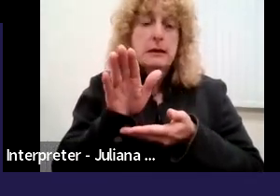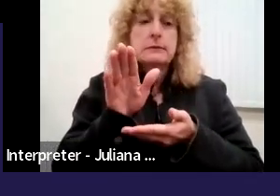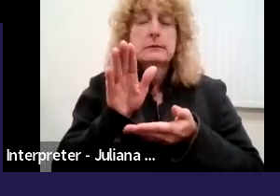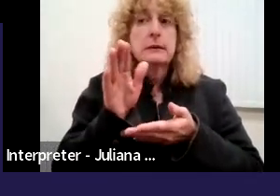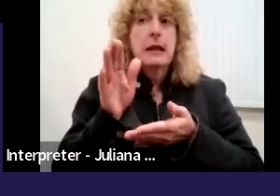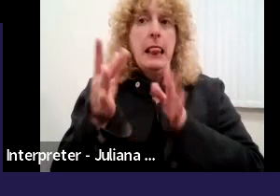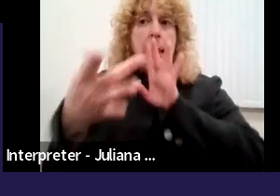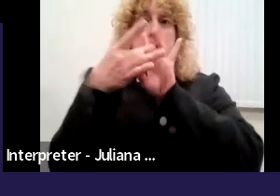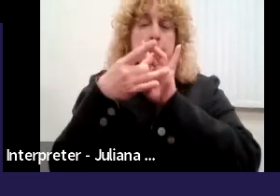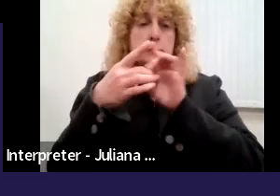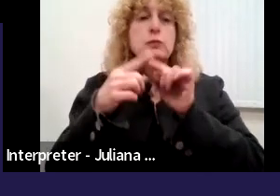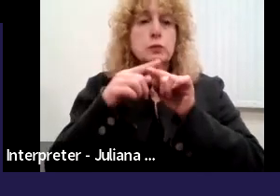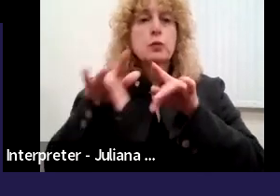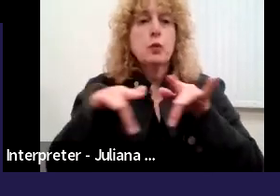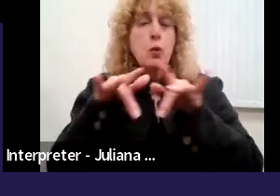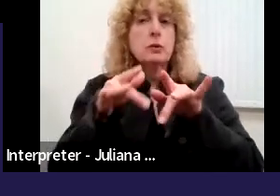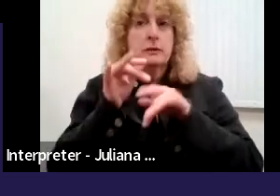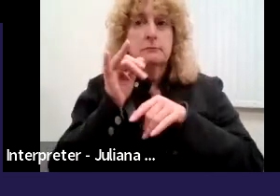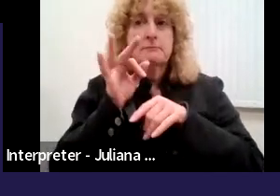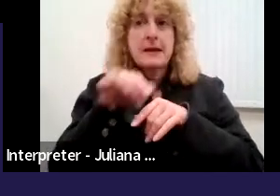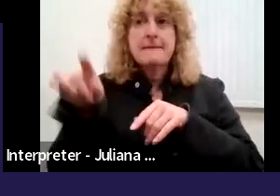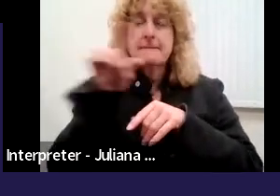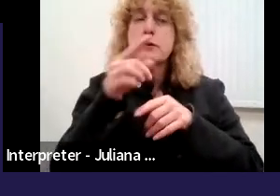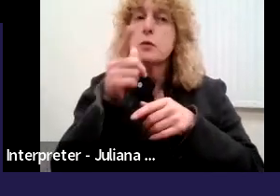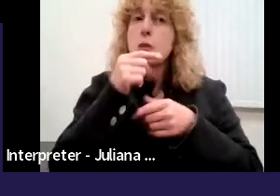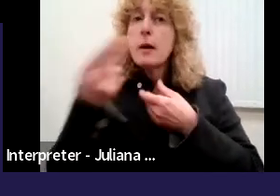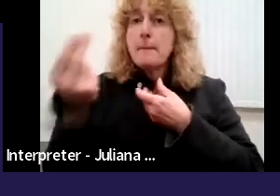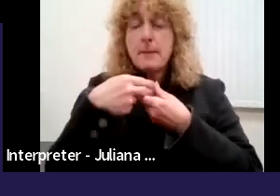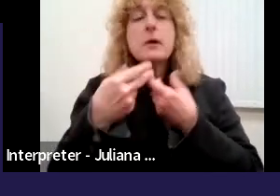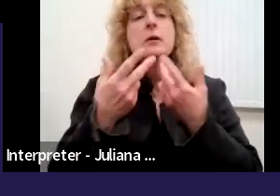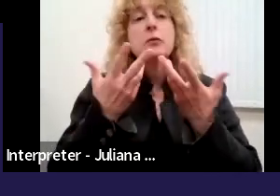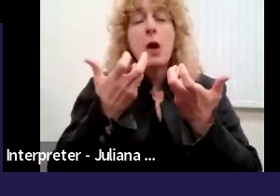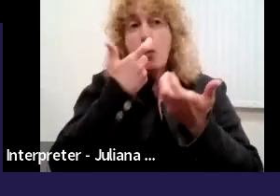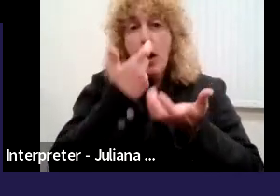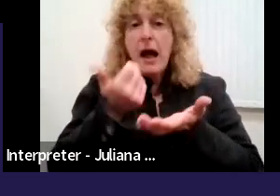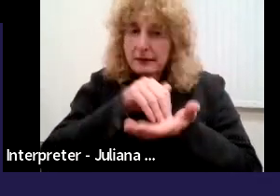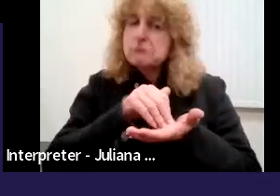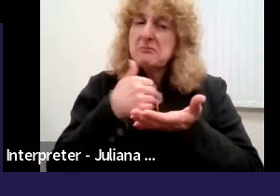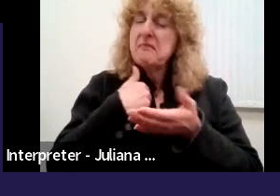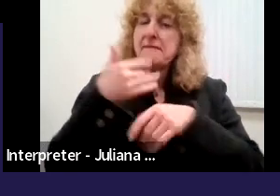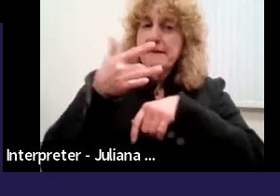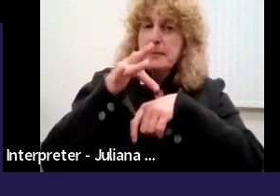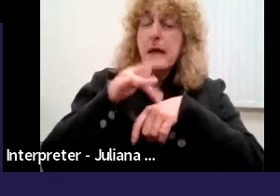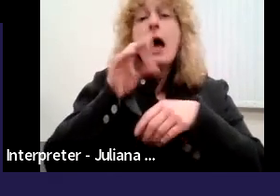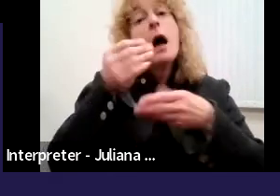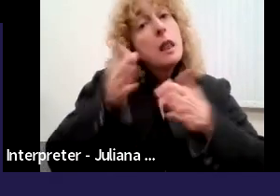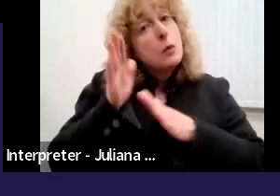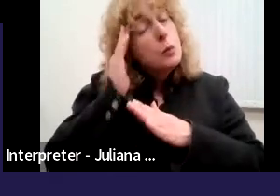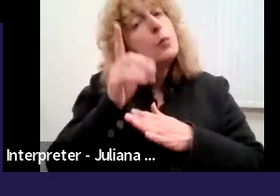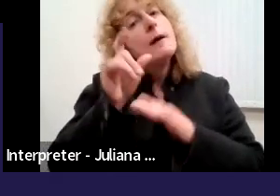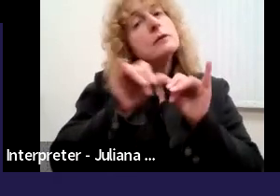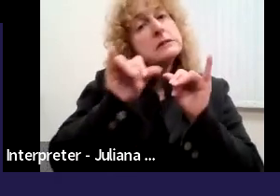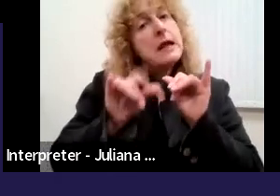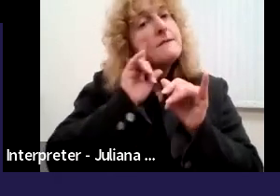link to the recording as well to participants. So that will be available to you. Did want to let you know though, you do have to stay for the